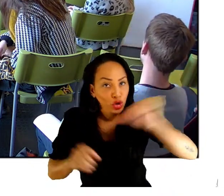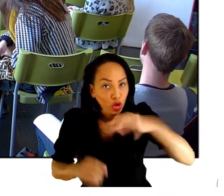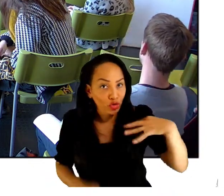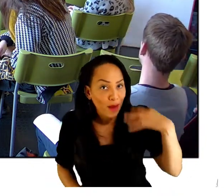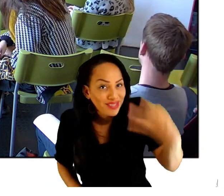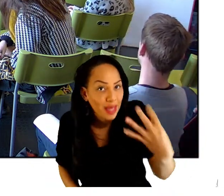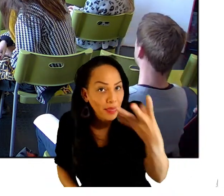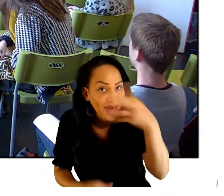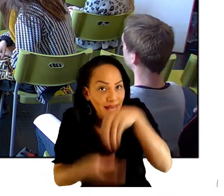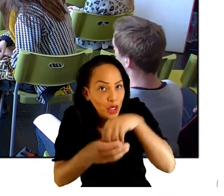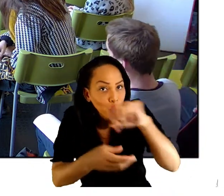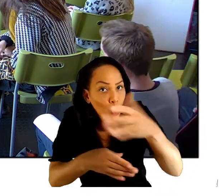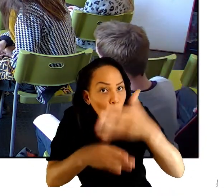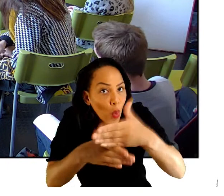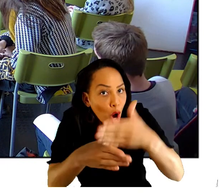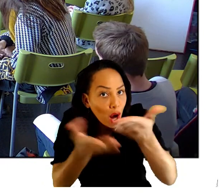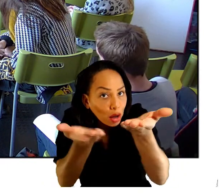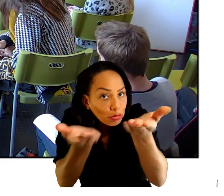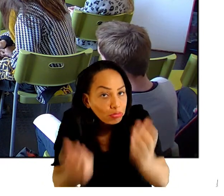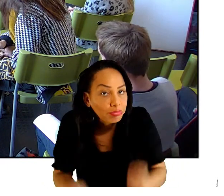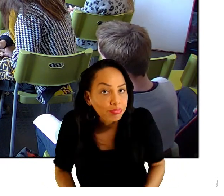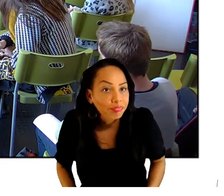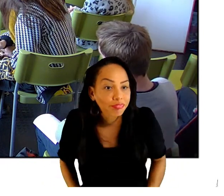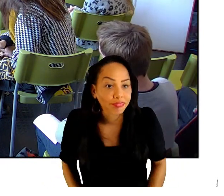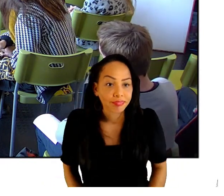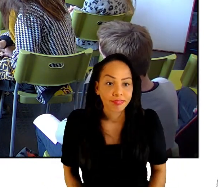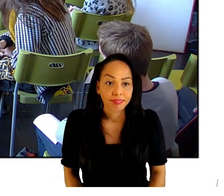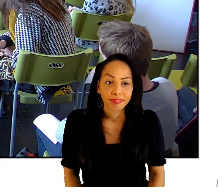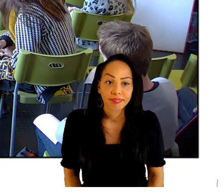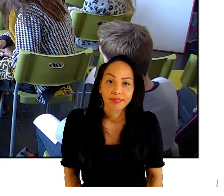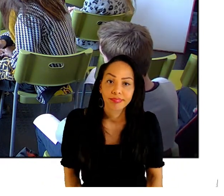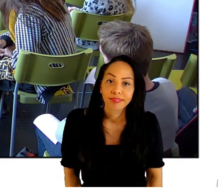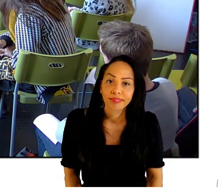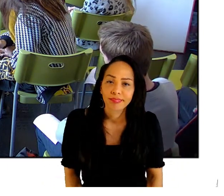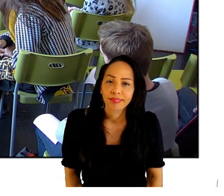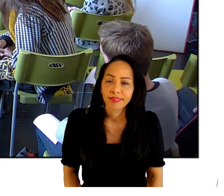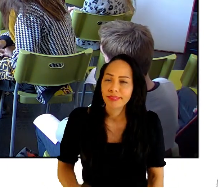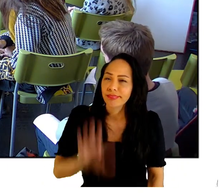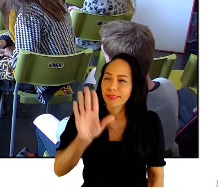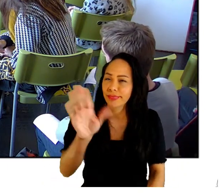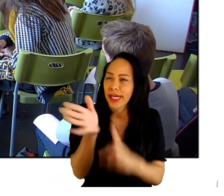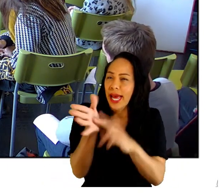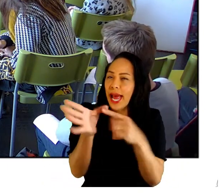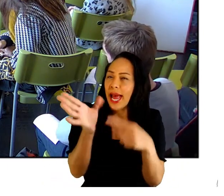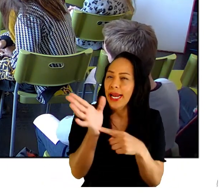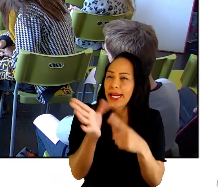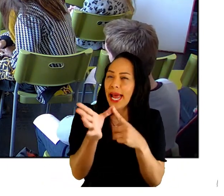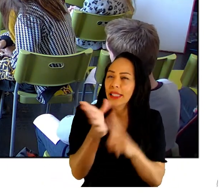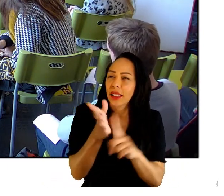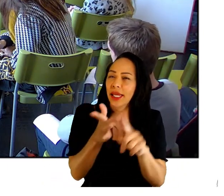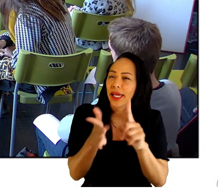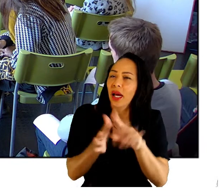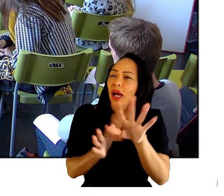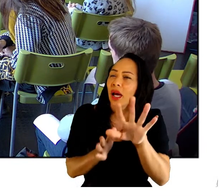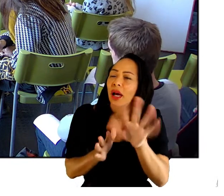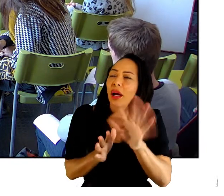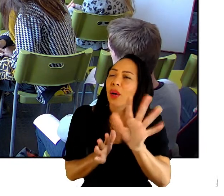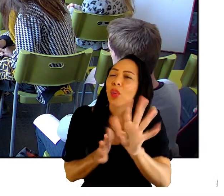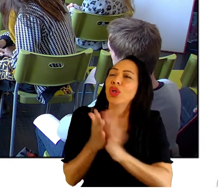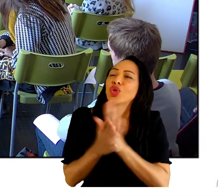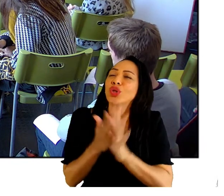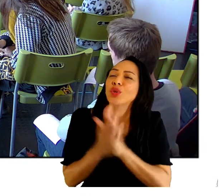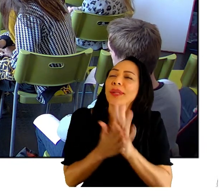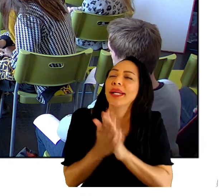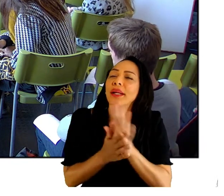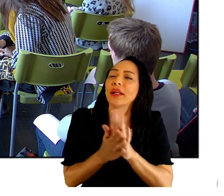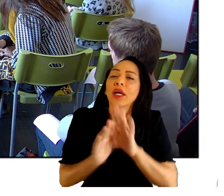Do you want to answer first? Can I just ask, in terms of what do you mean by